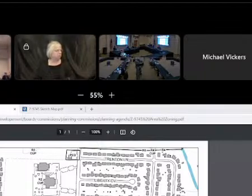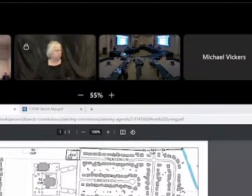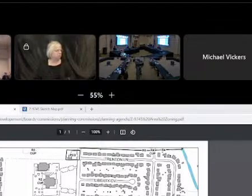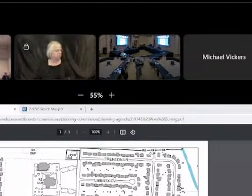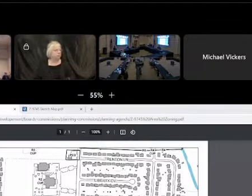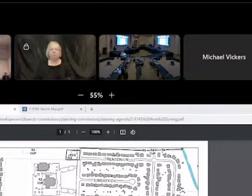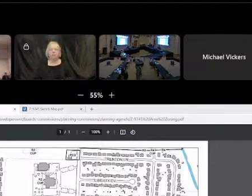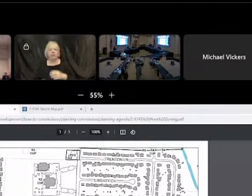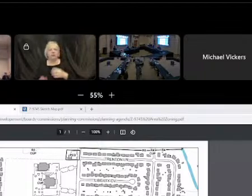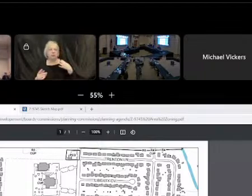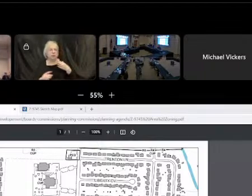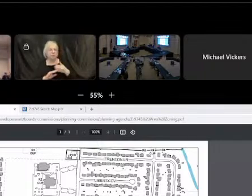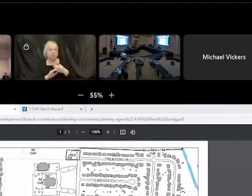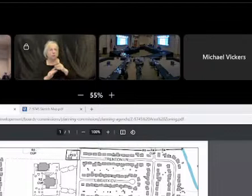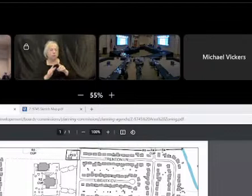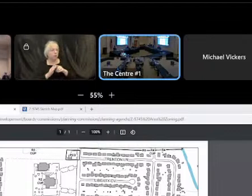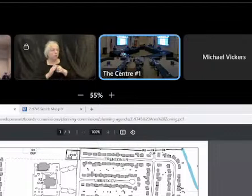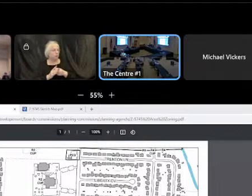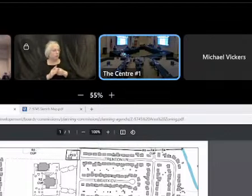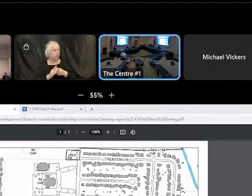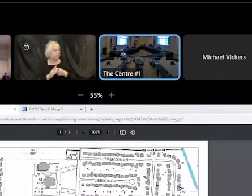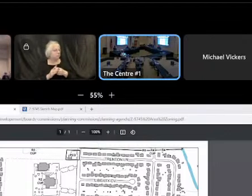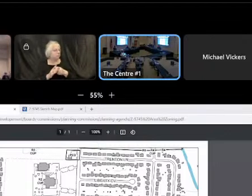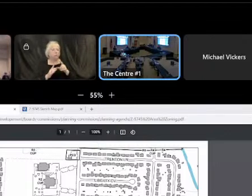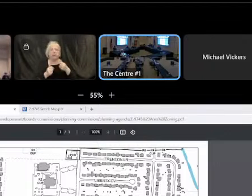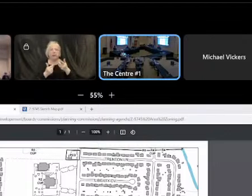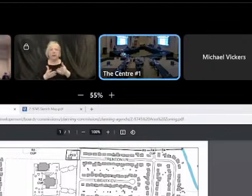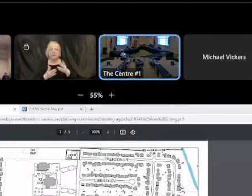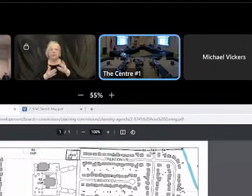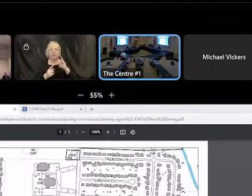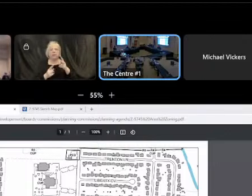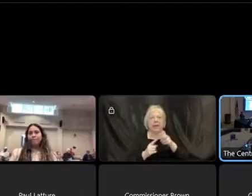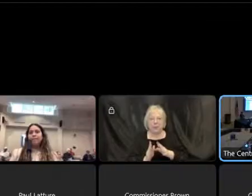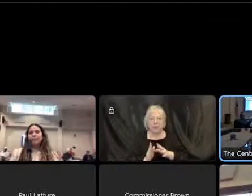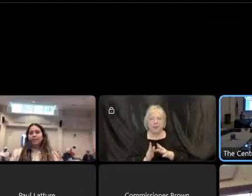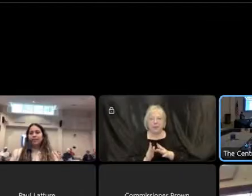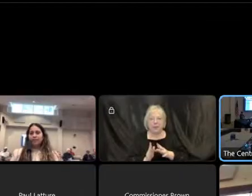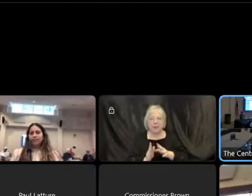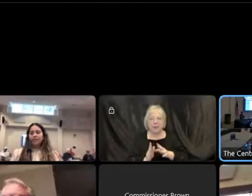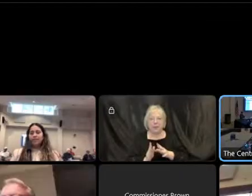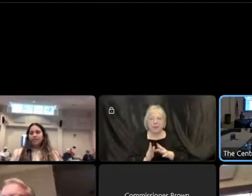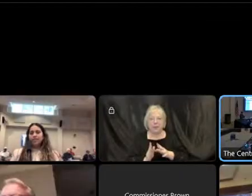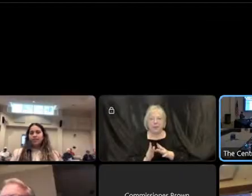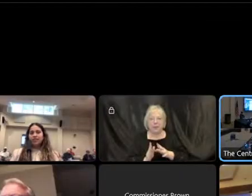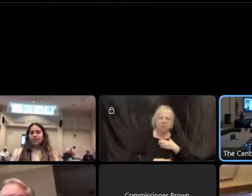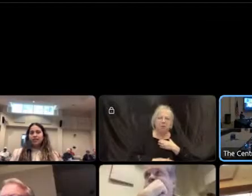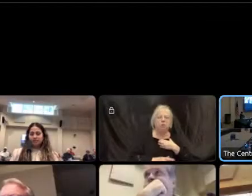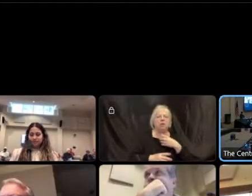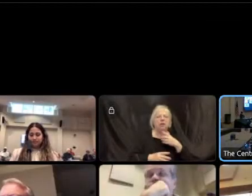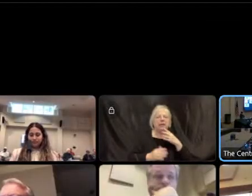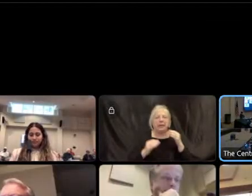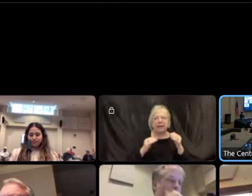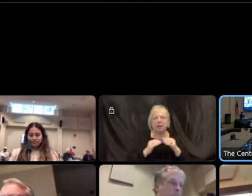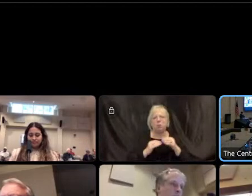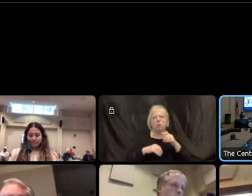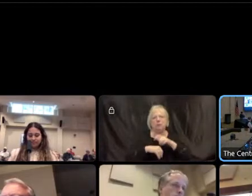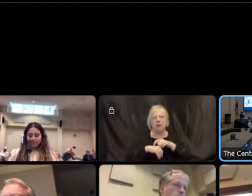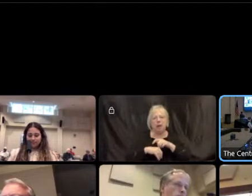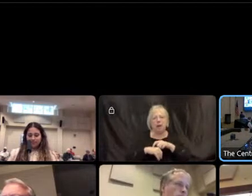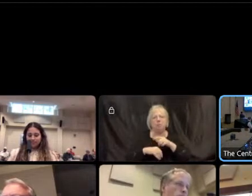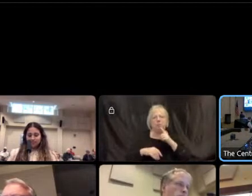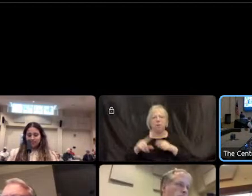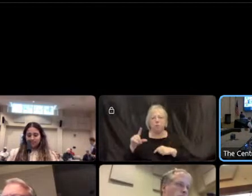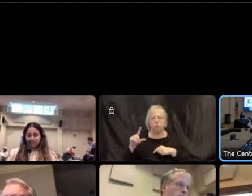Before you start, we used to give the applicant and the opposition equal amounts of time to present their case,